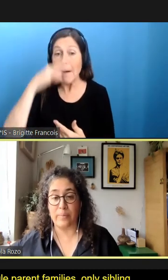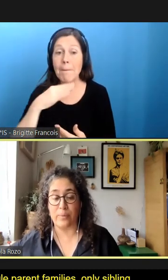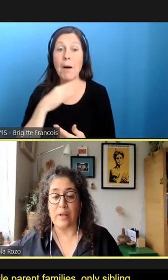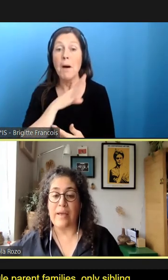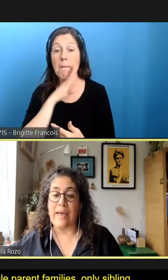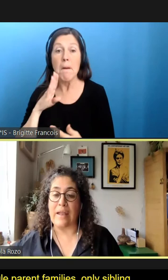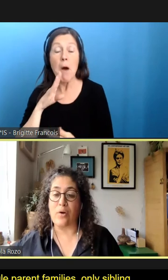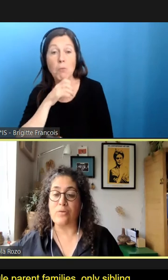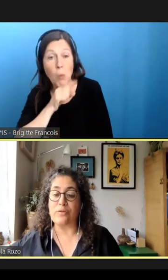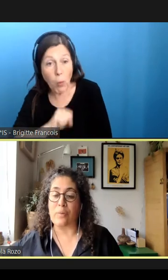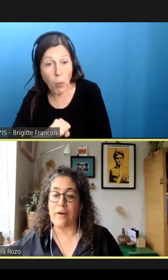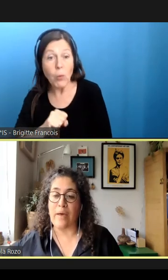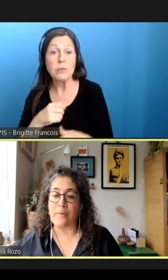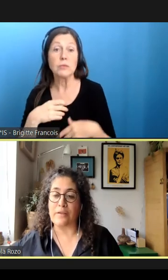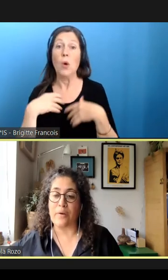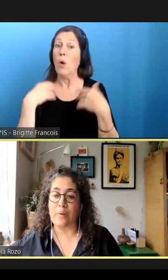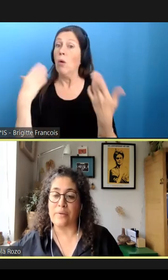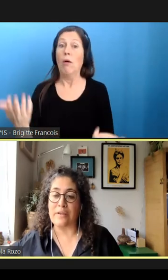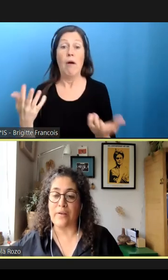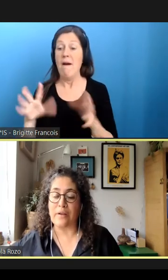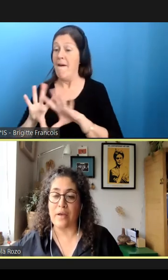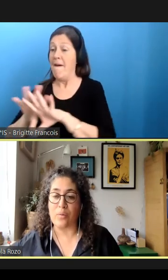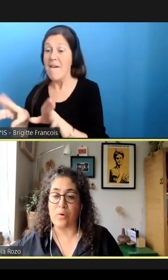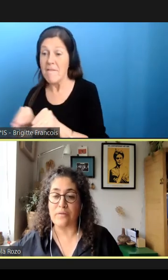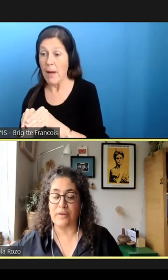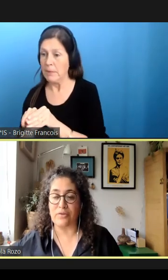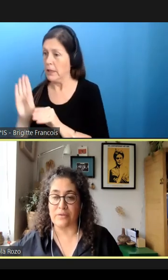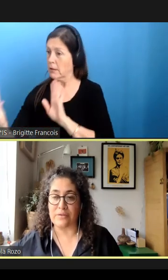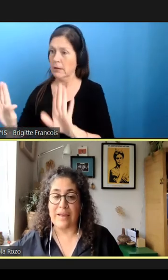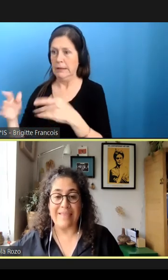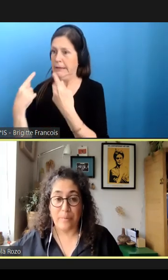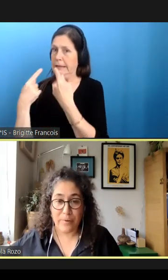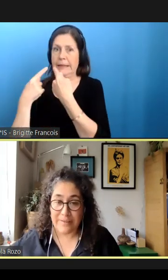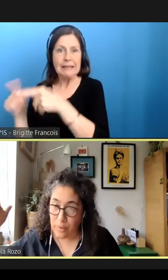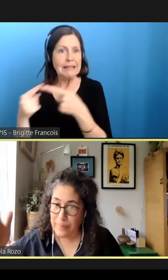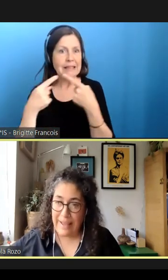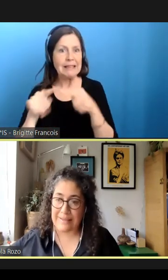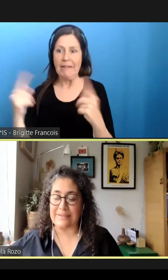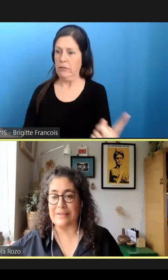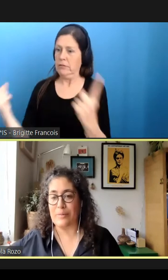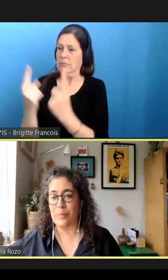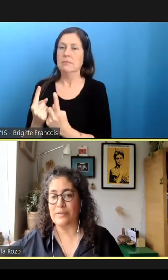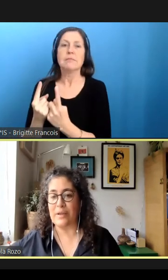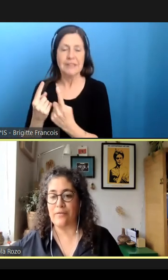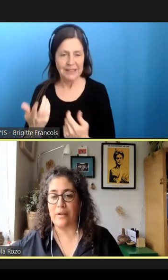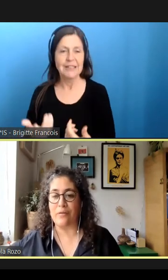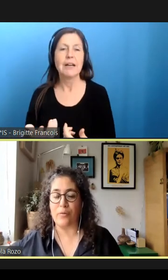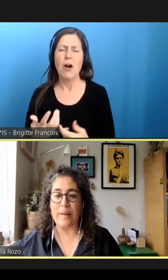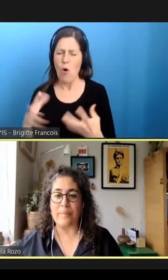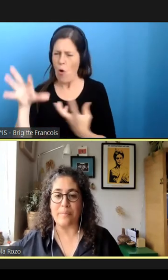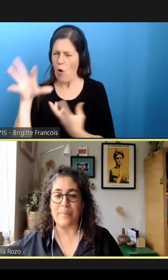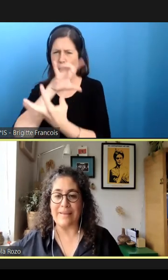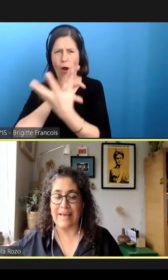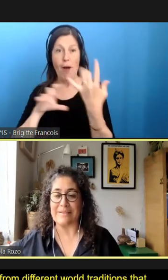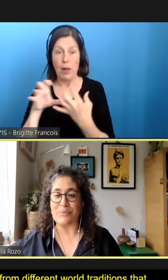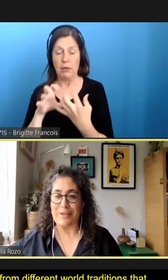old people, and also families from different world visions. That brings complexity, and sometimes it can feel